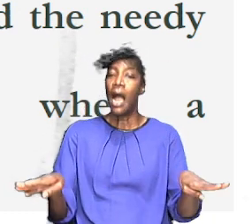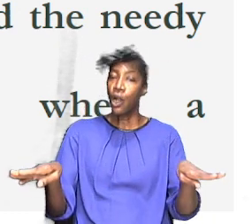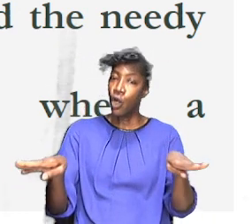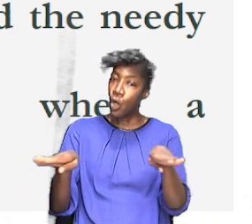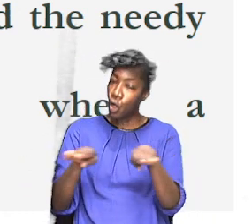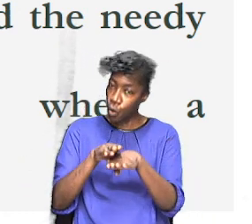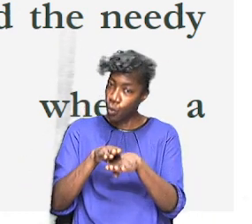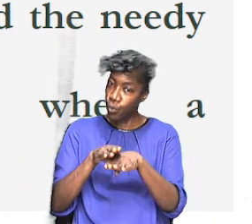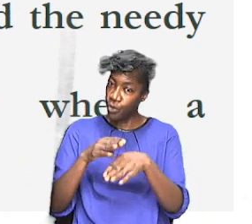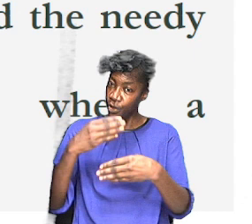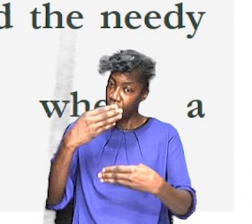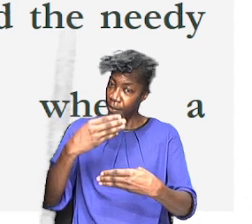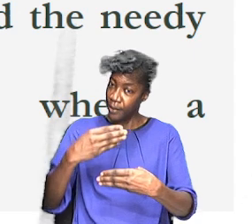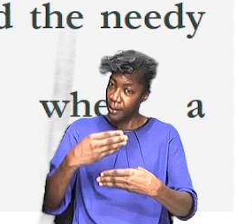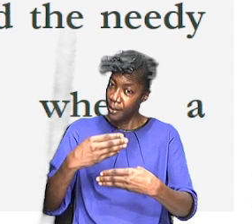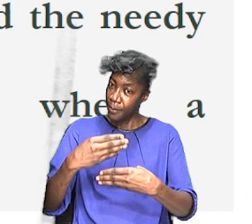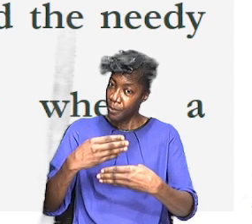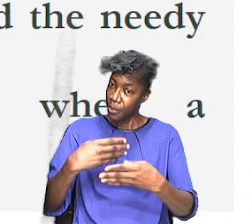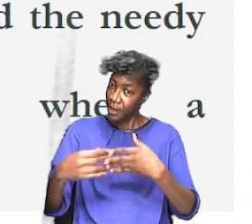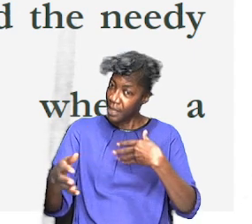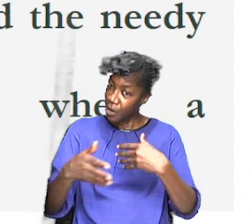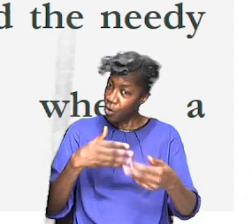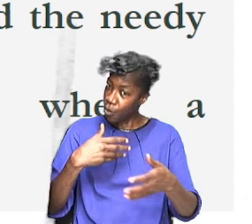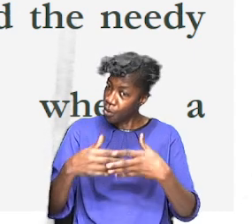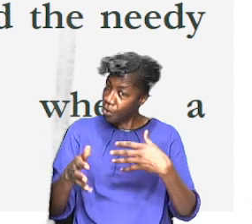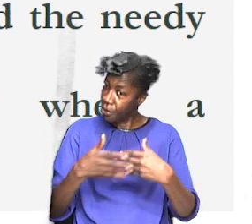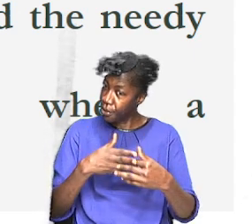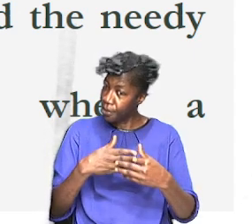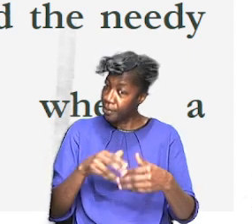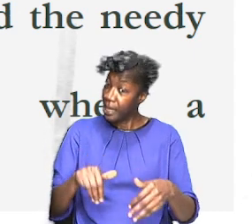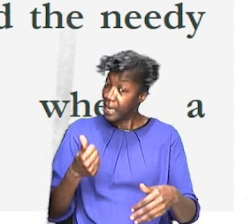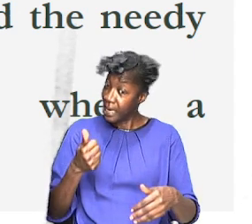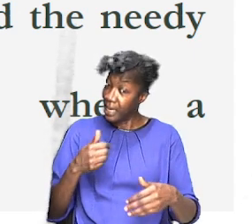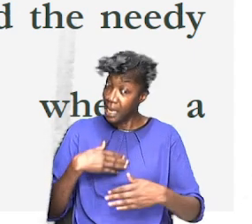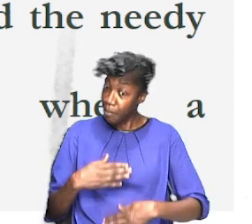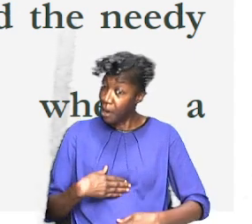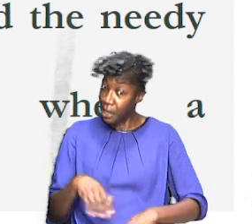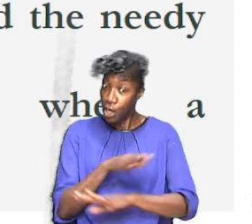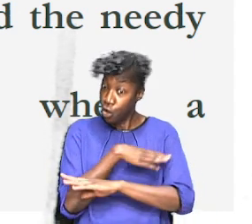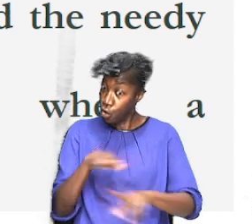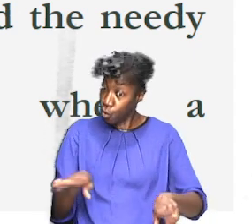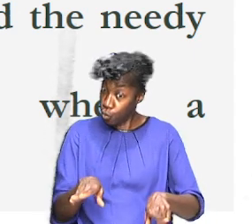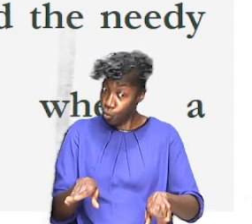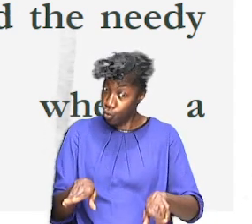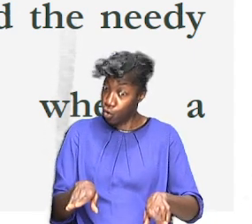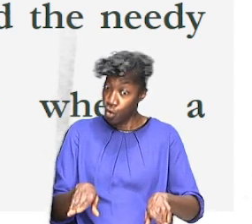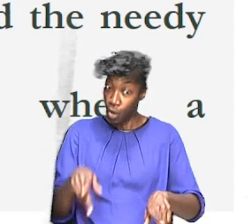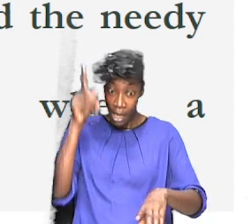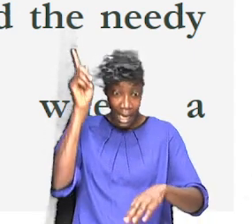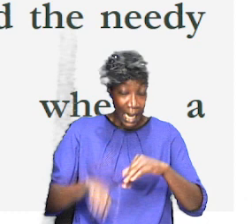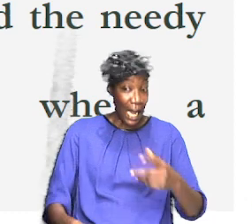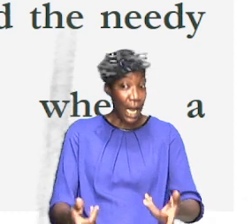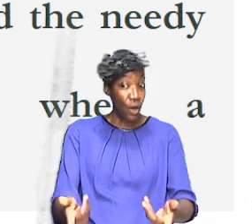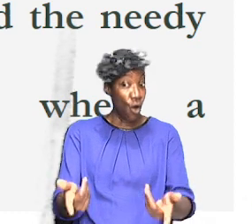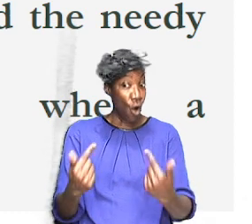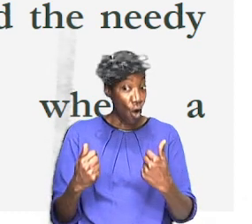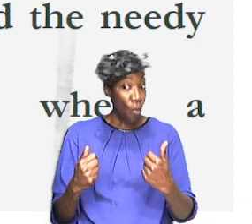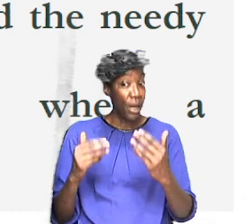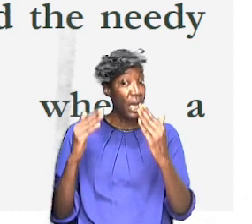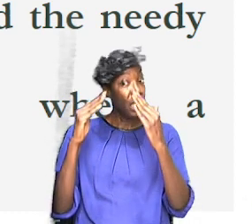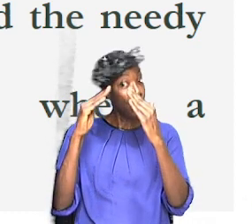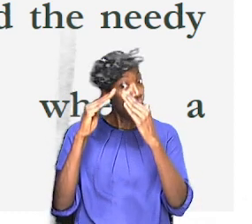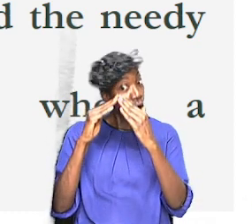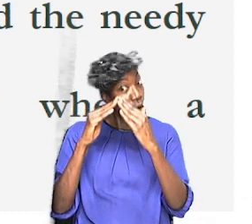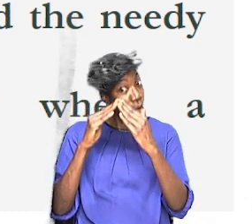and we would go inside. So anybody else, amen, would not have access inside the place like